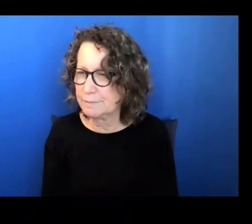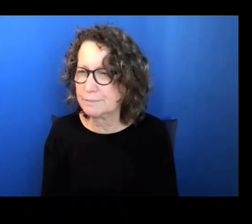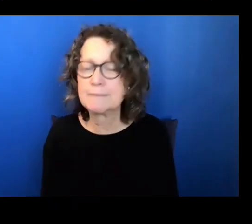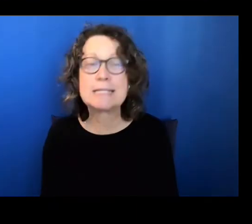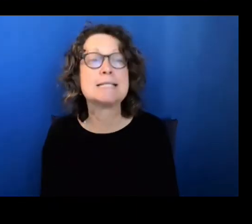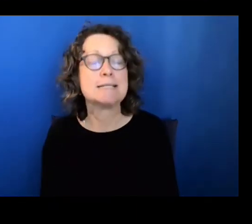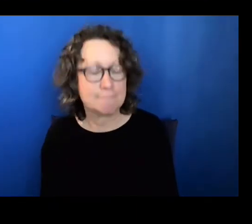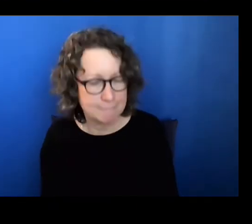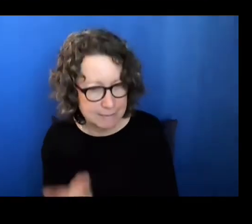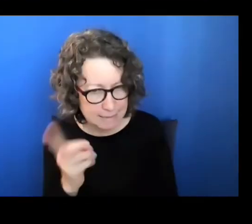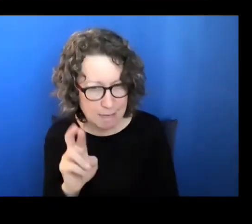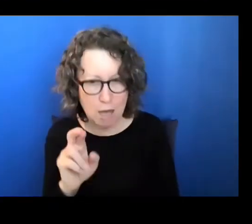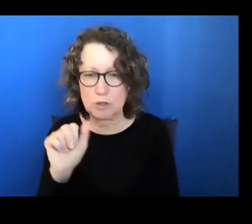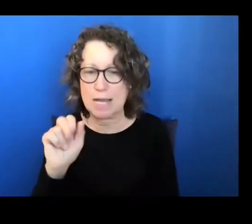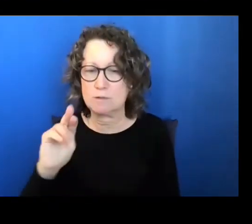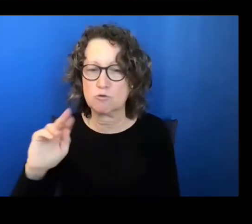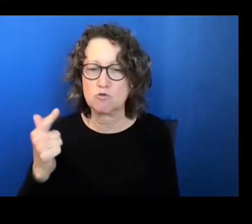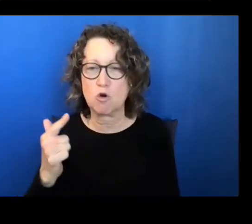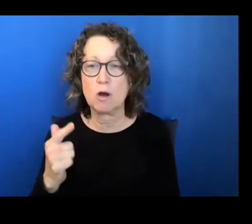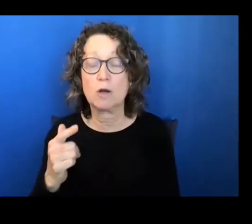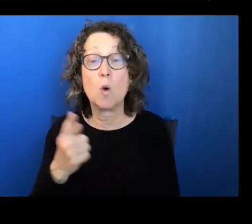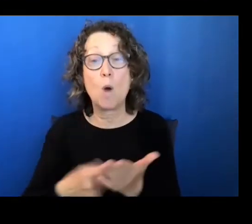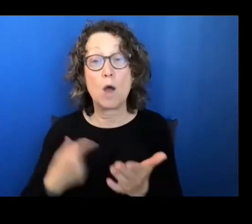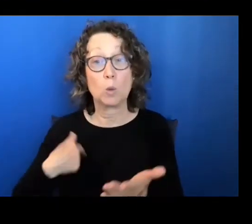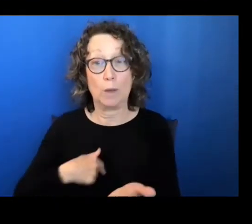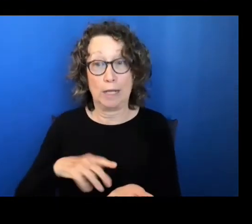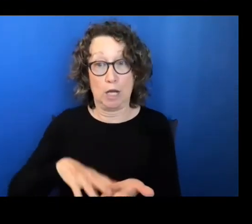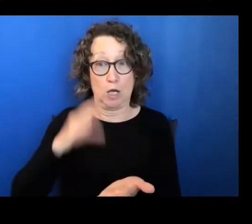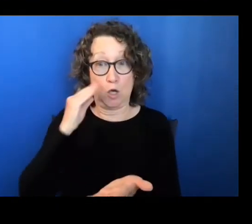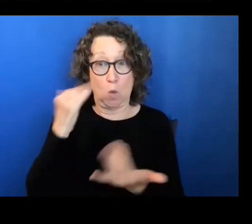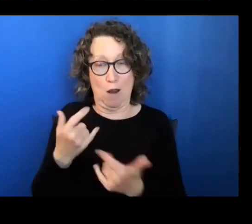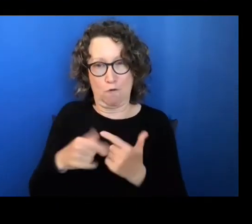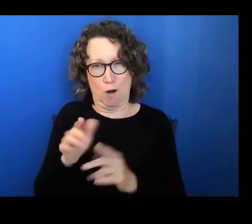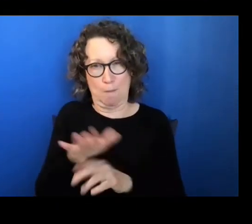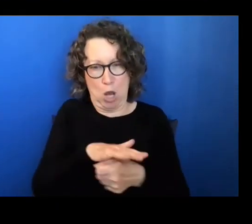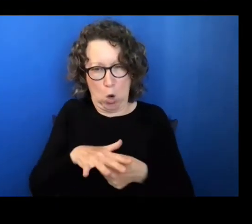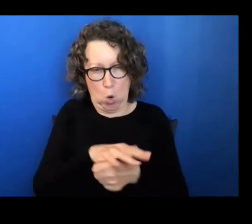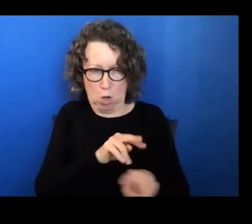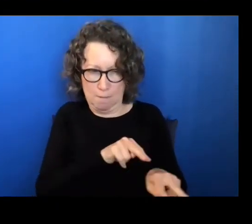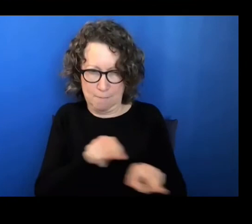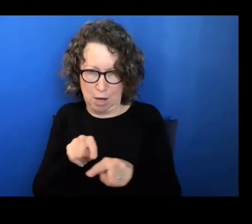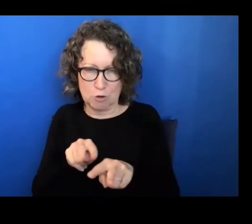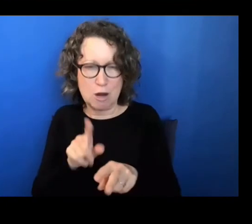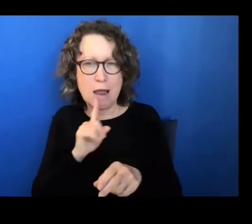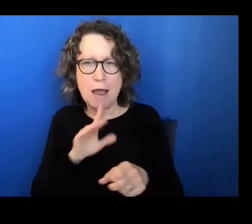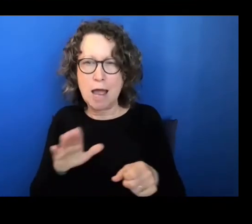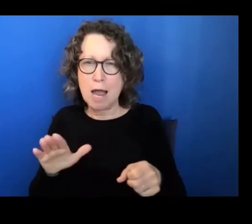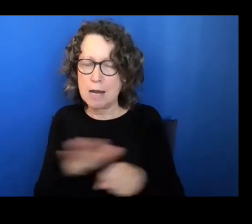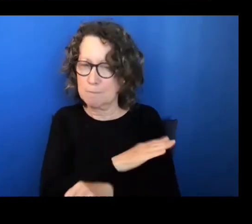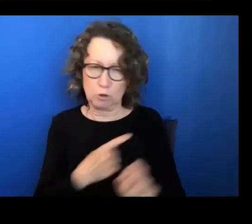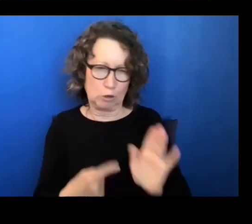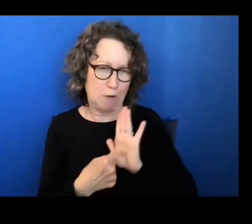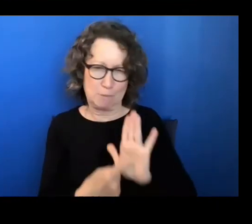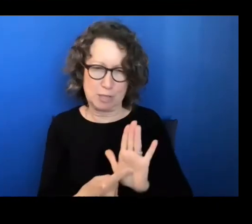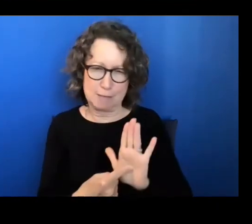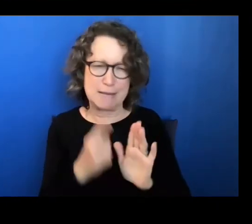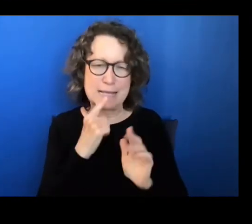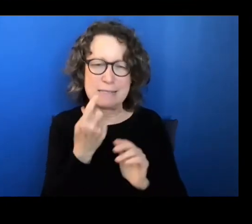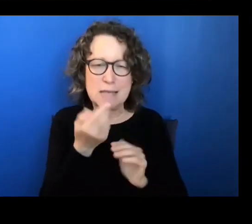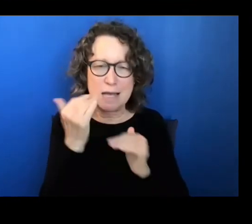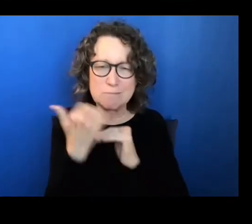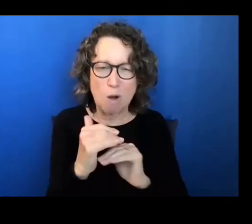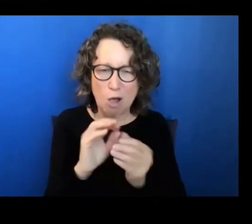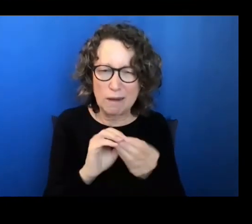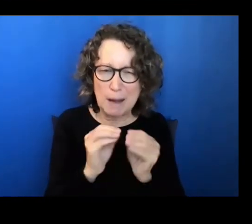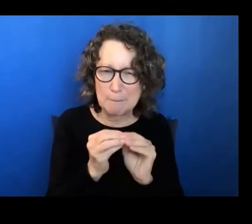Yes, so the data that we have from our local monitoring is not completely representative because it's a very small number